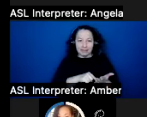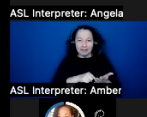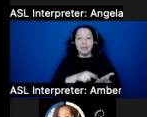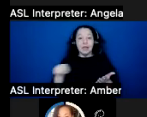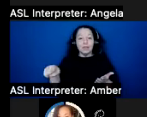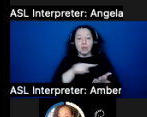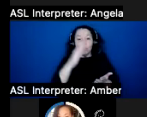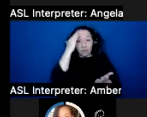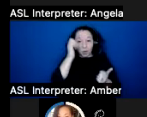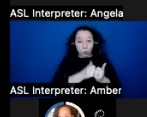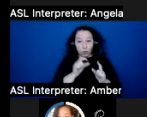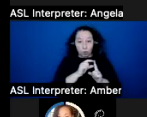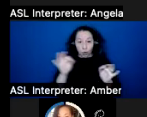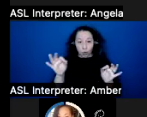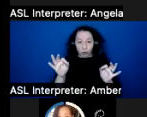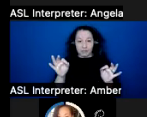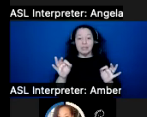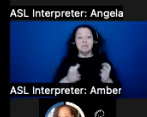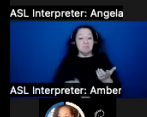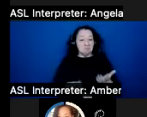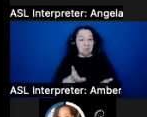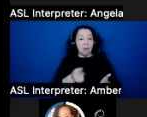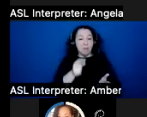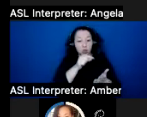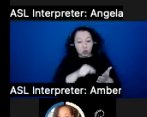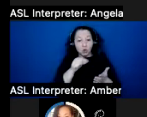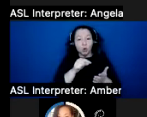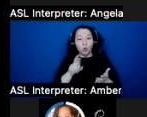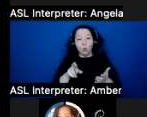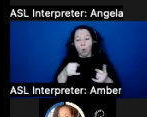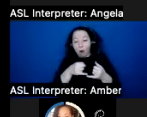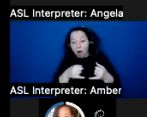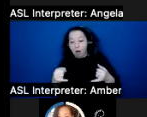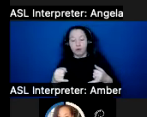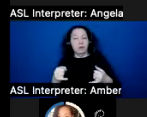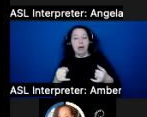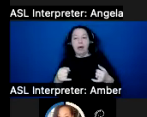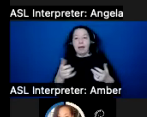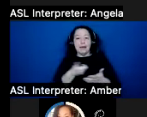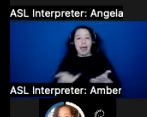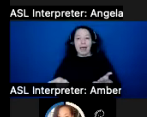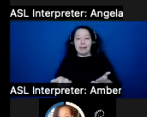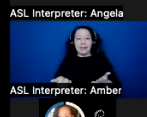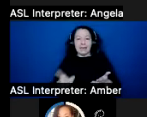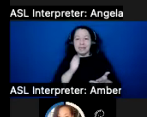with the words, and maybe to circle or underline anything